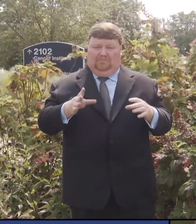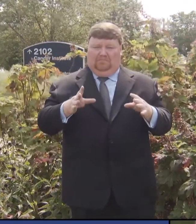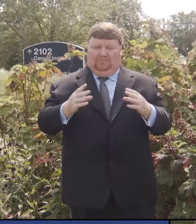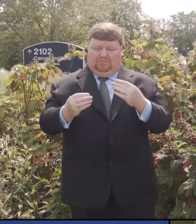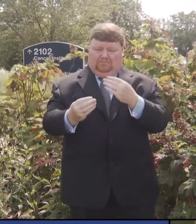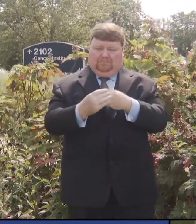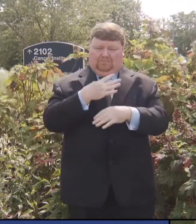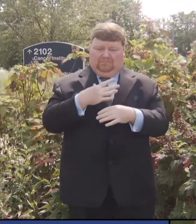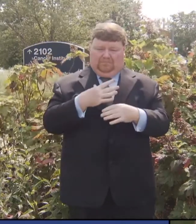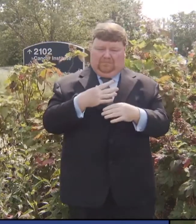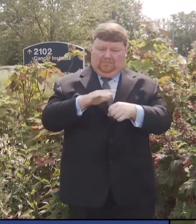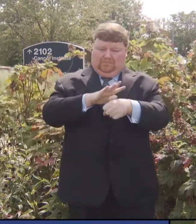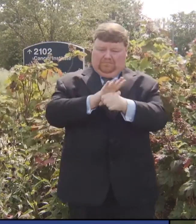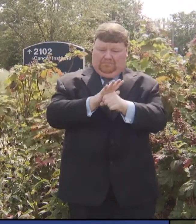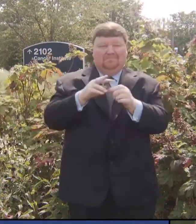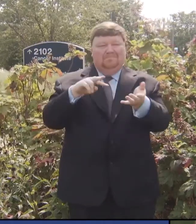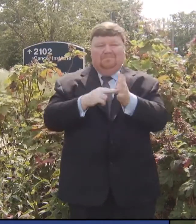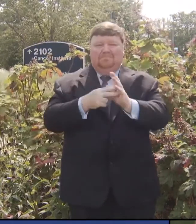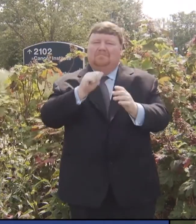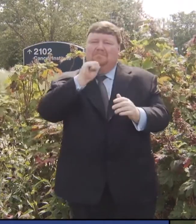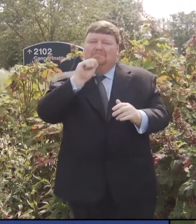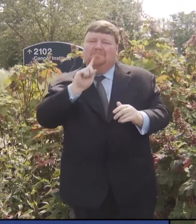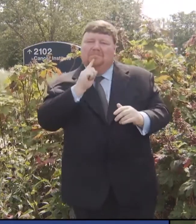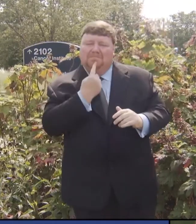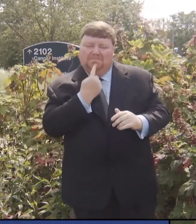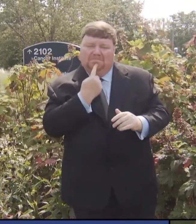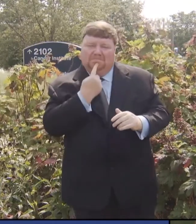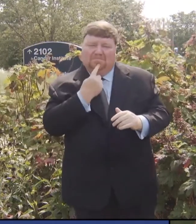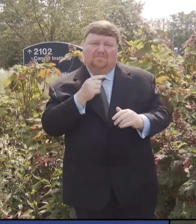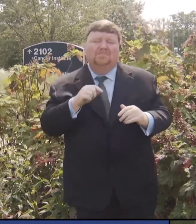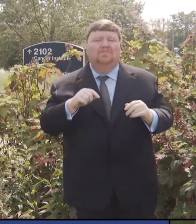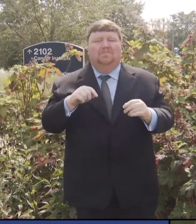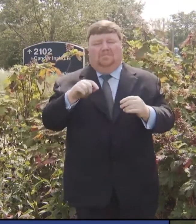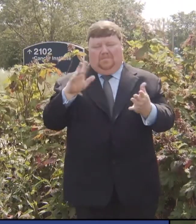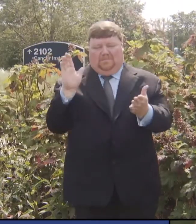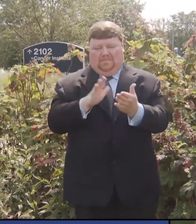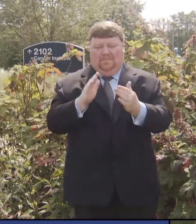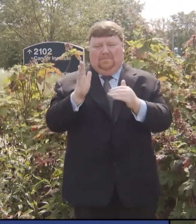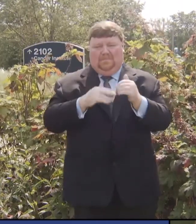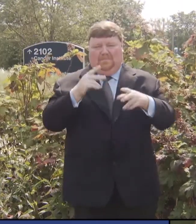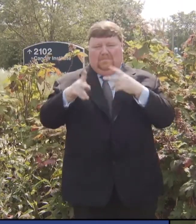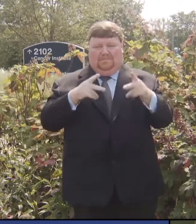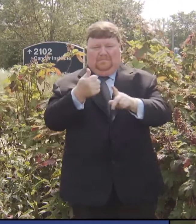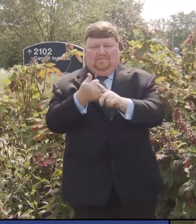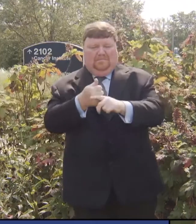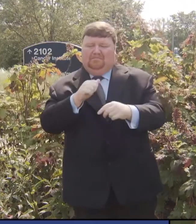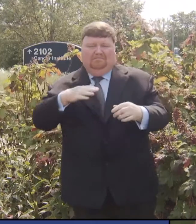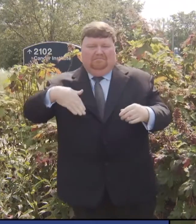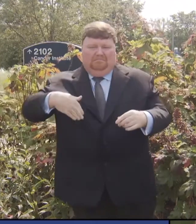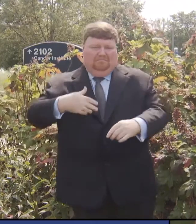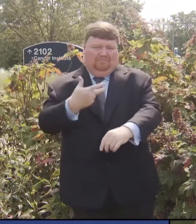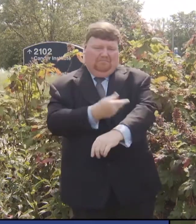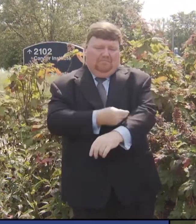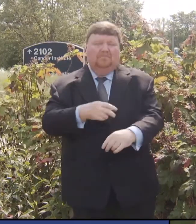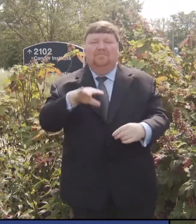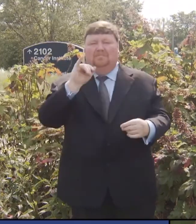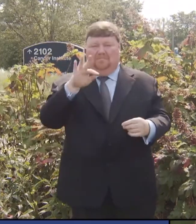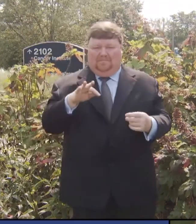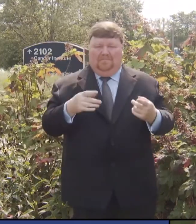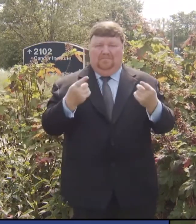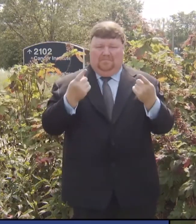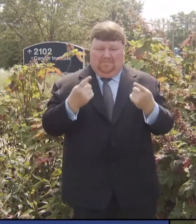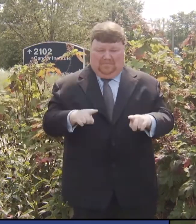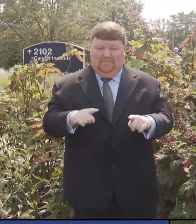they tend to be less severe symptoms than in unvaccinated people. Those who are vaccinated are much less likely